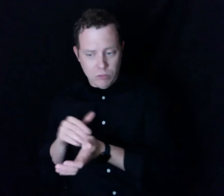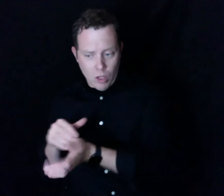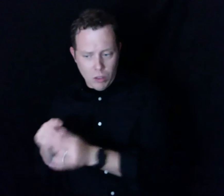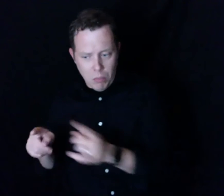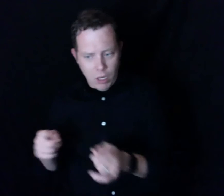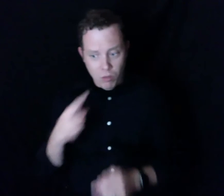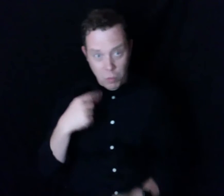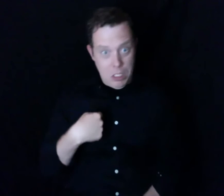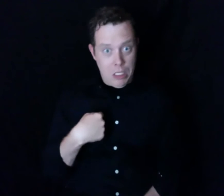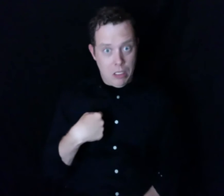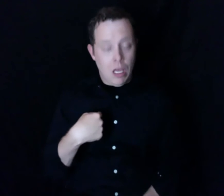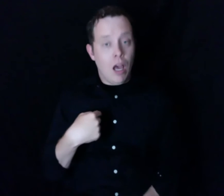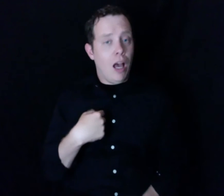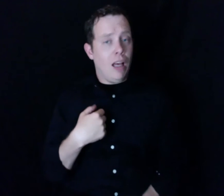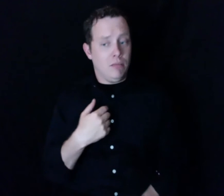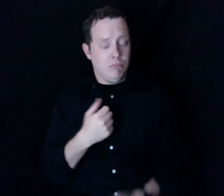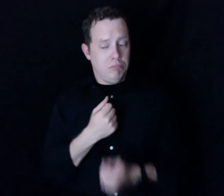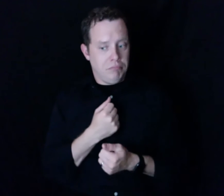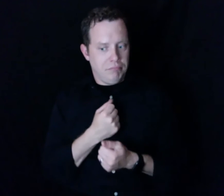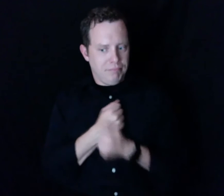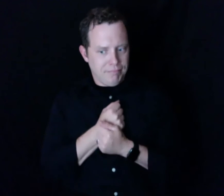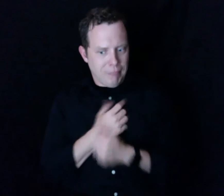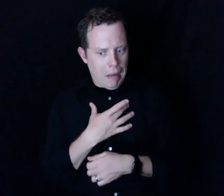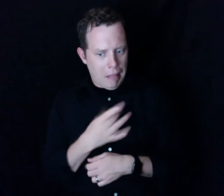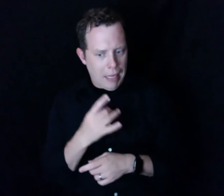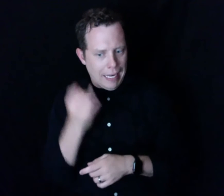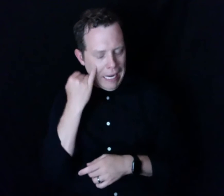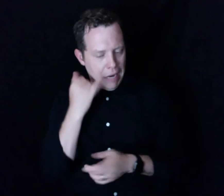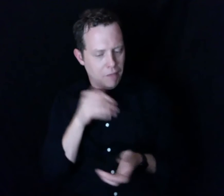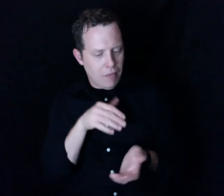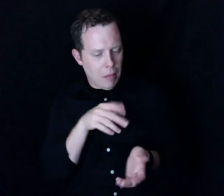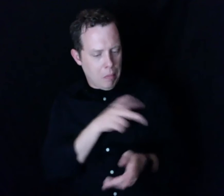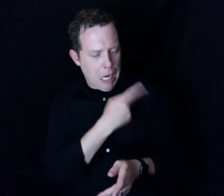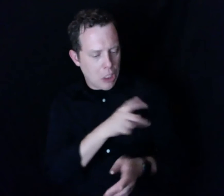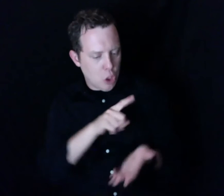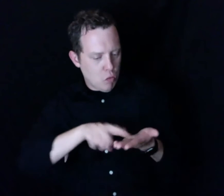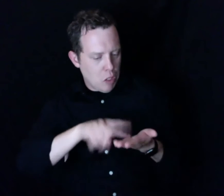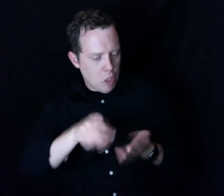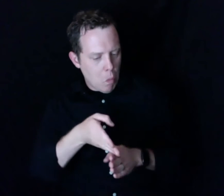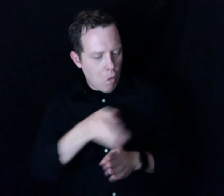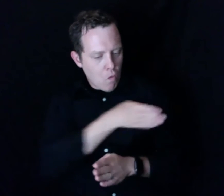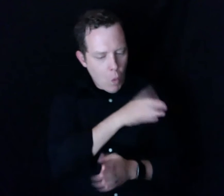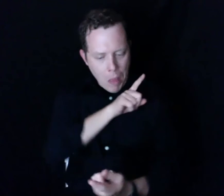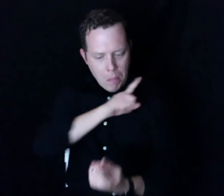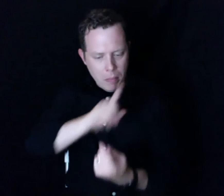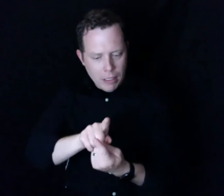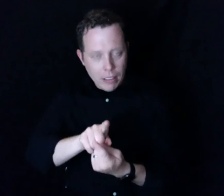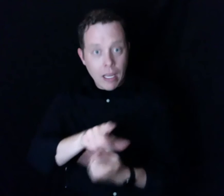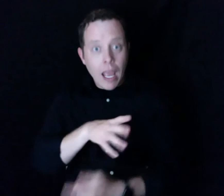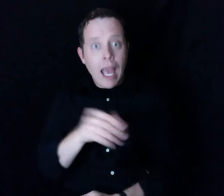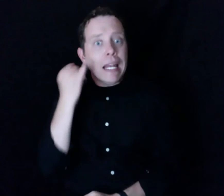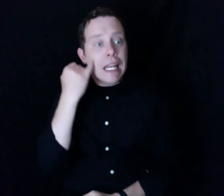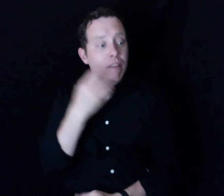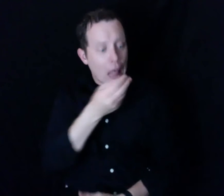up beforehand. And especially if they have looked things up beforehand, I really appreciate it when they tell me what they've read